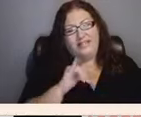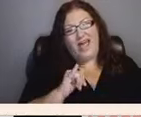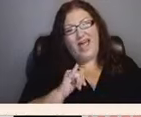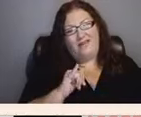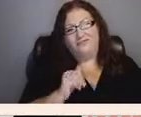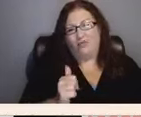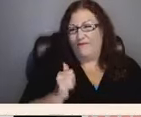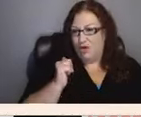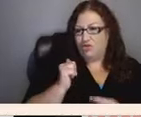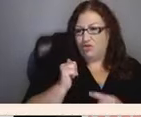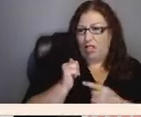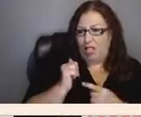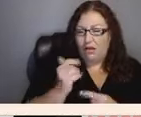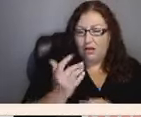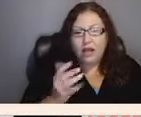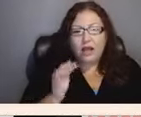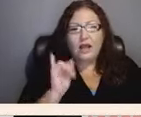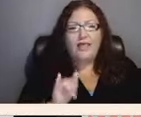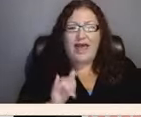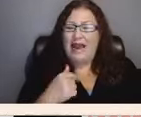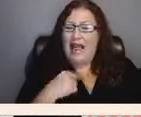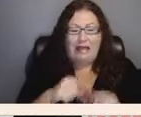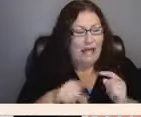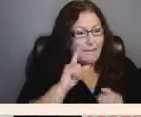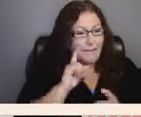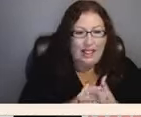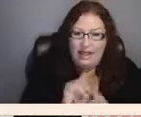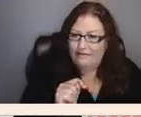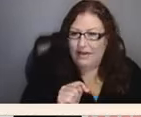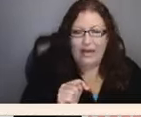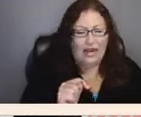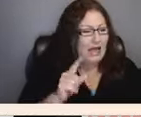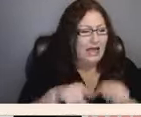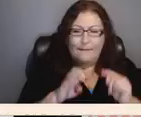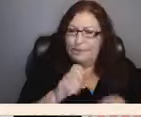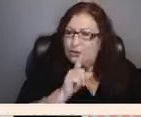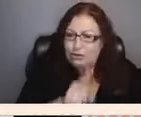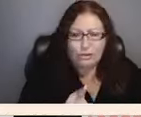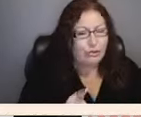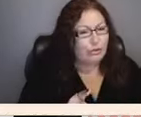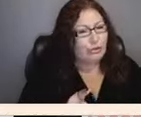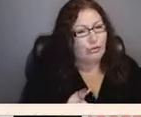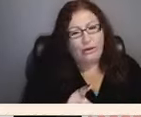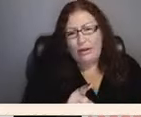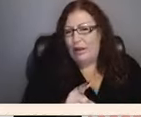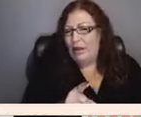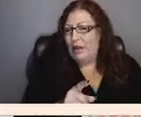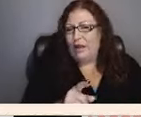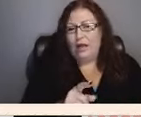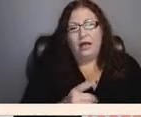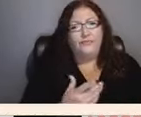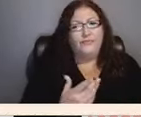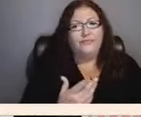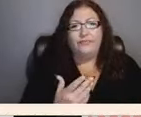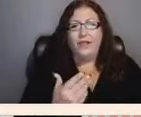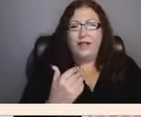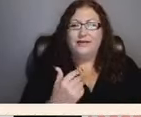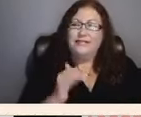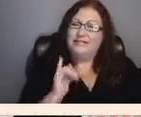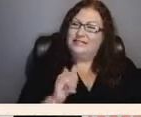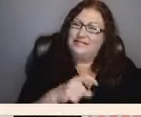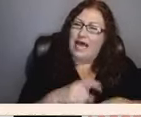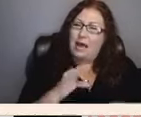In that can't believe it. This can't be true. There is a time of